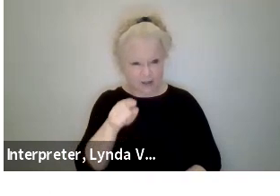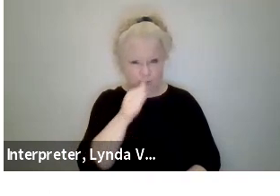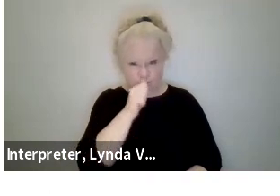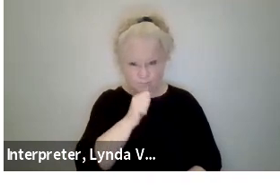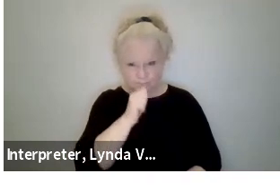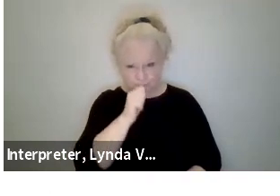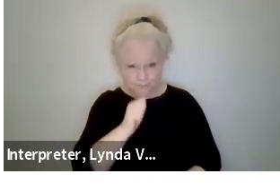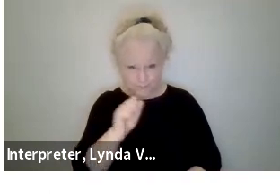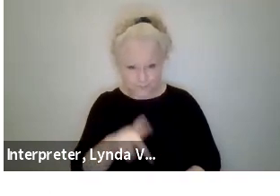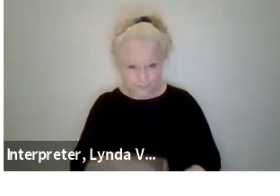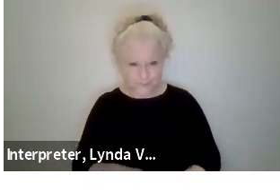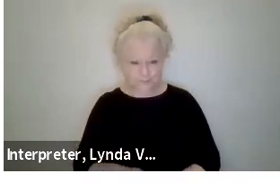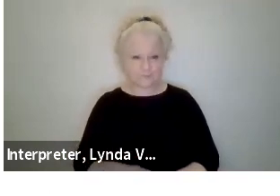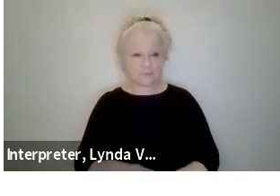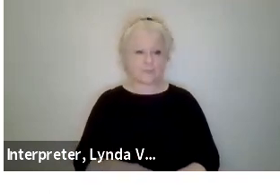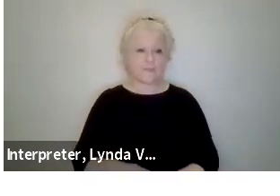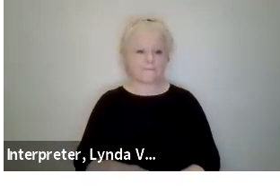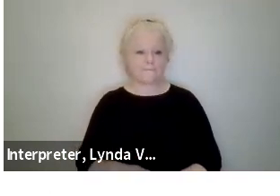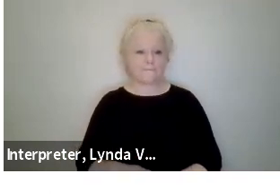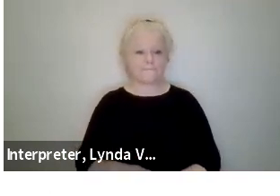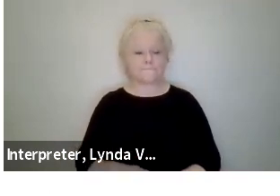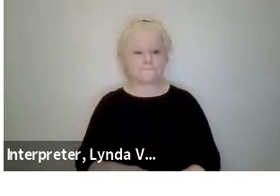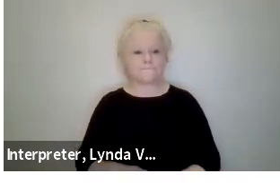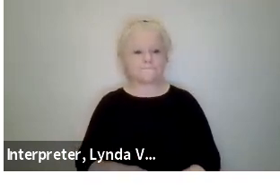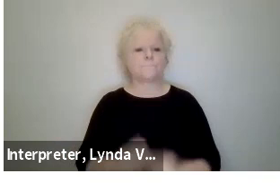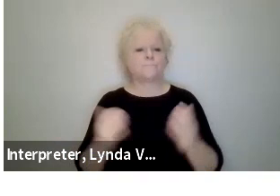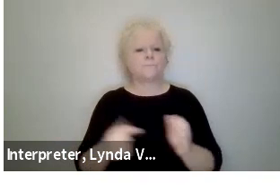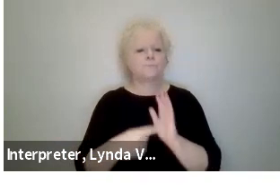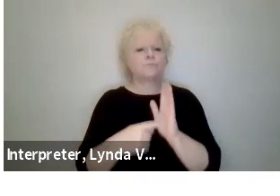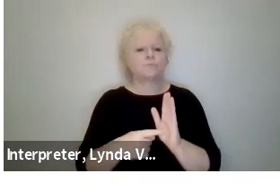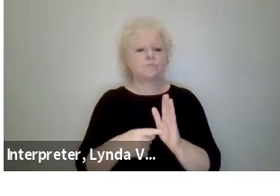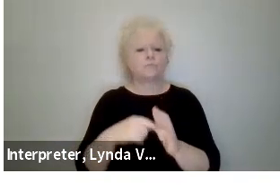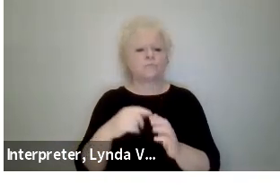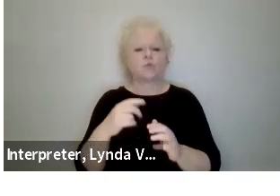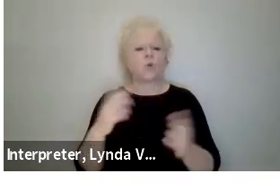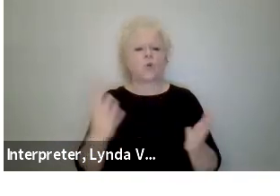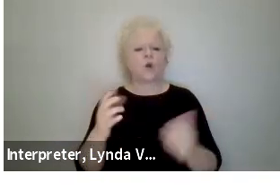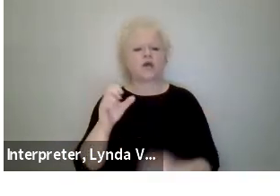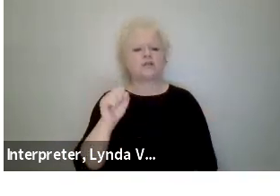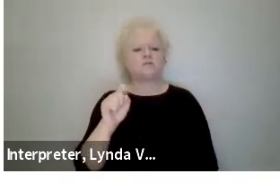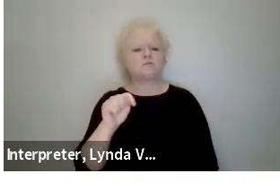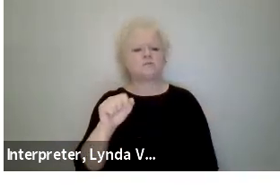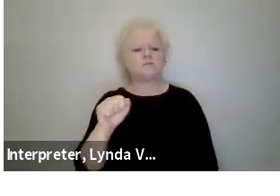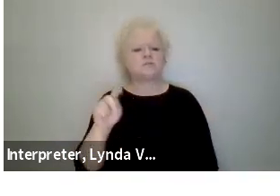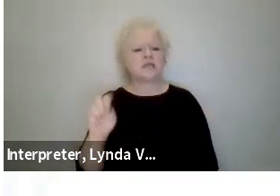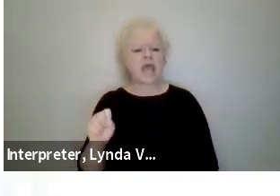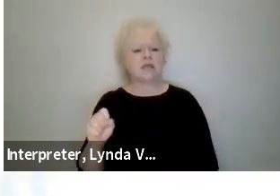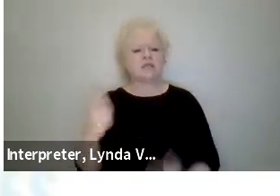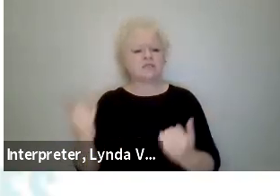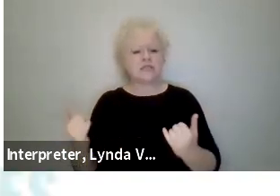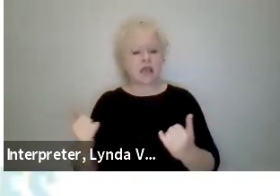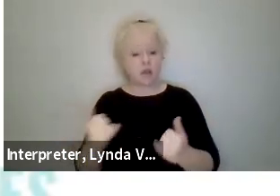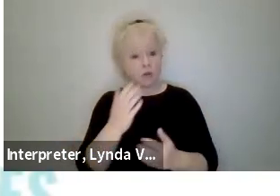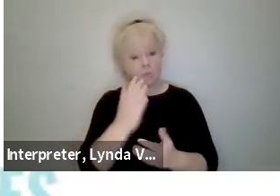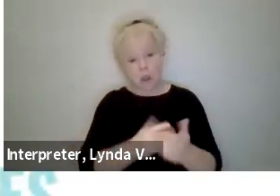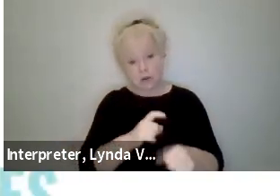we're looking at employed participants, we wanted to show you all what kind of employment status they have. So whether they're working part-time